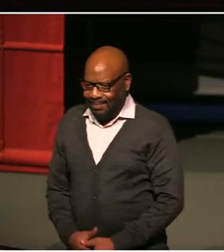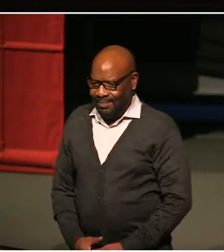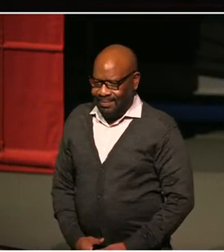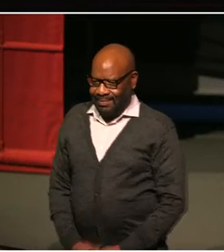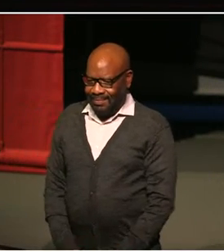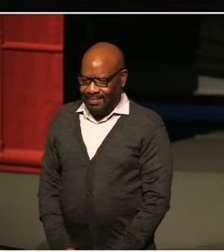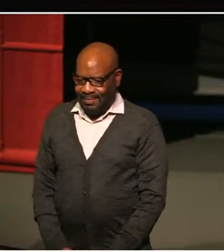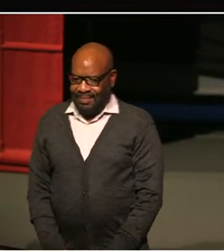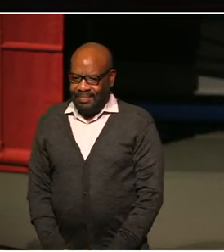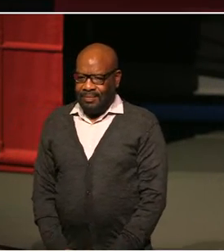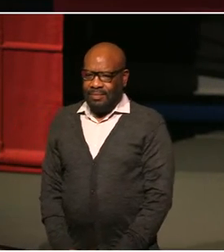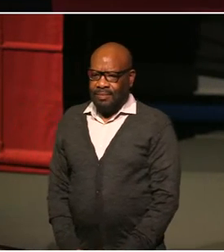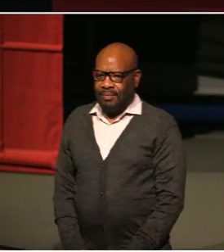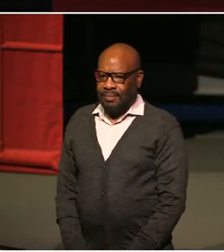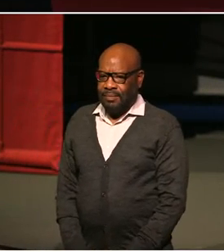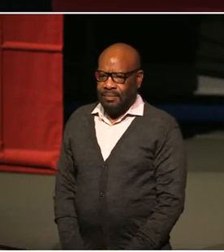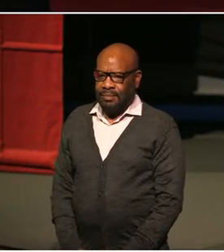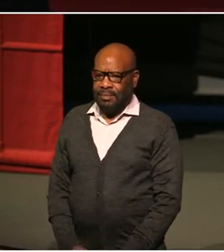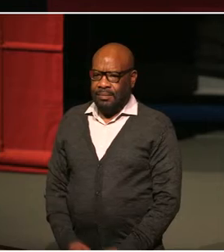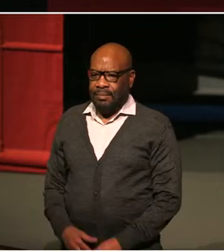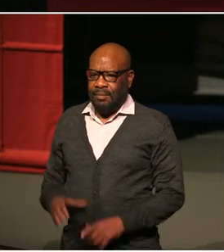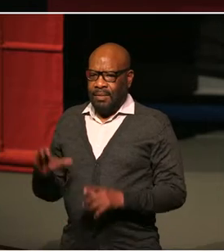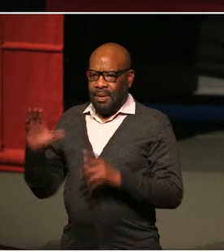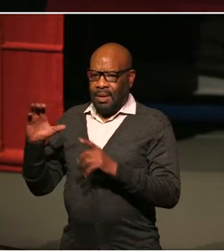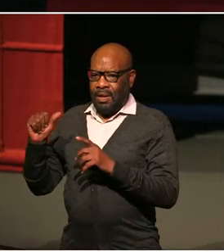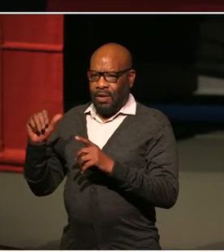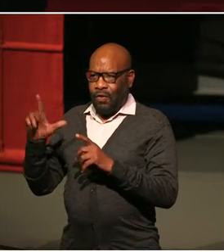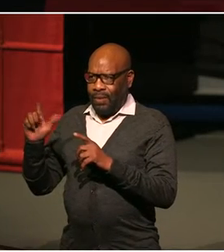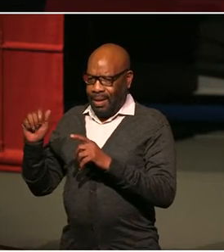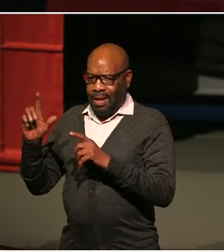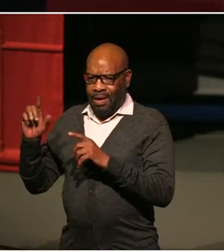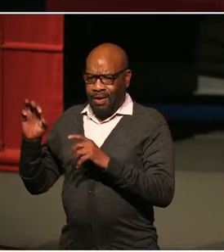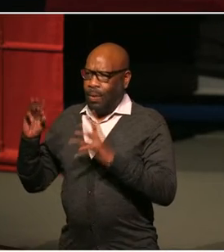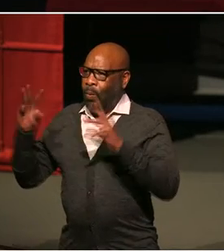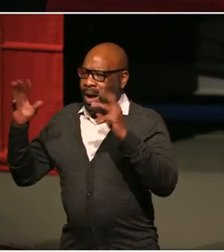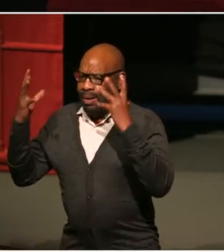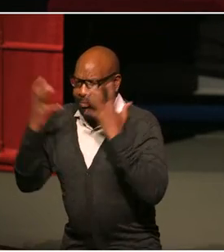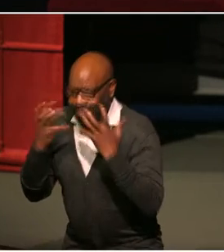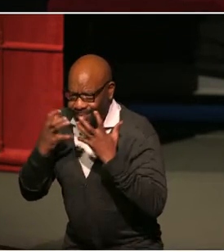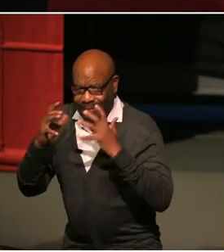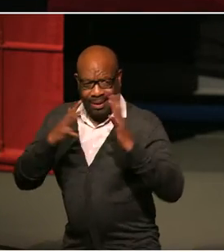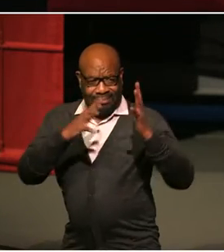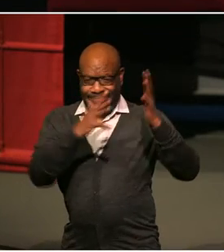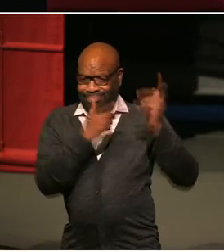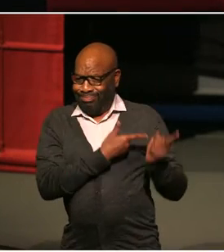Come on, Kalina Lawrence. That was